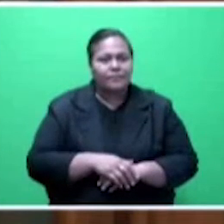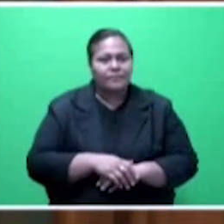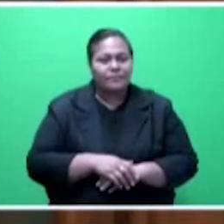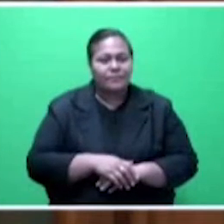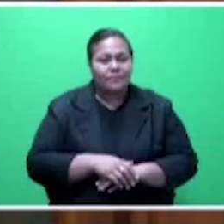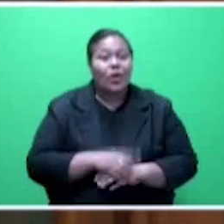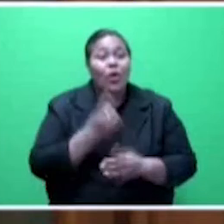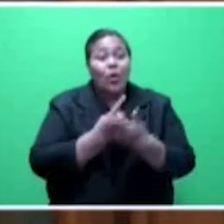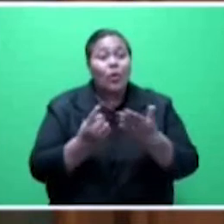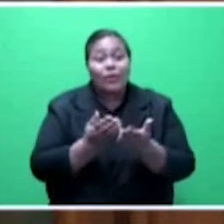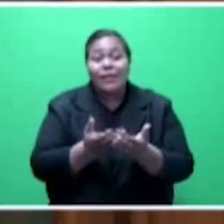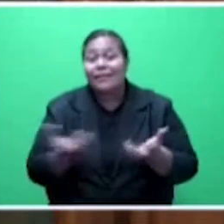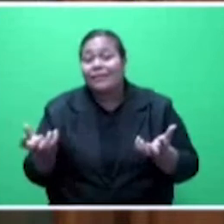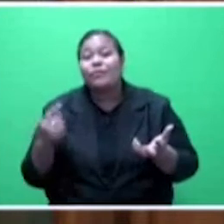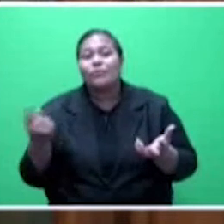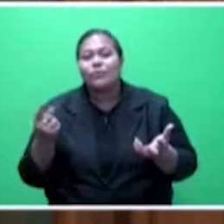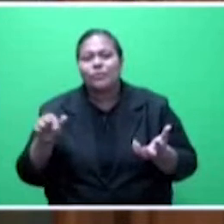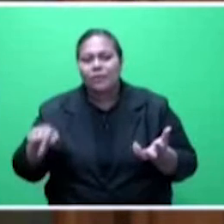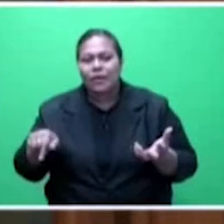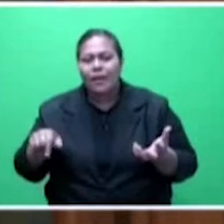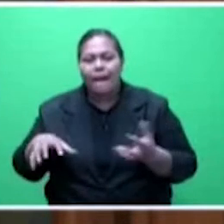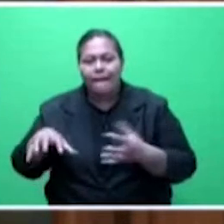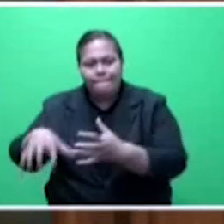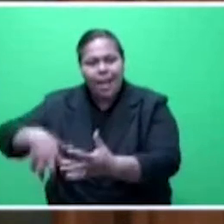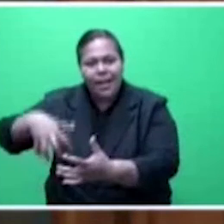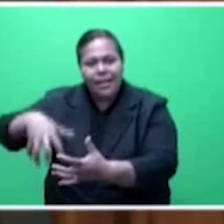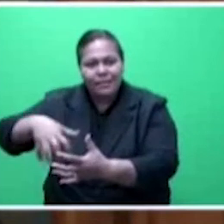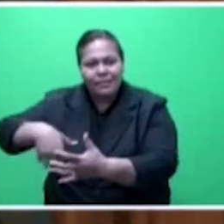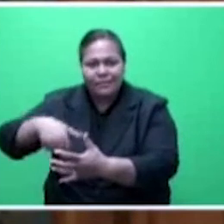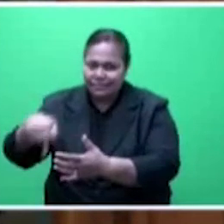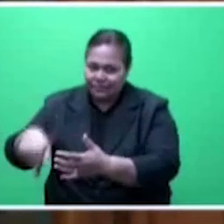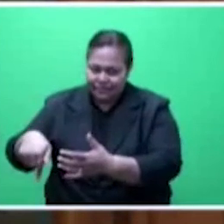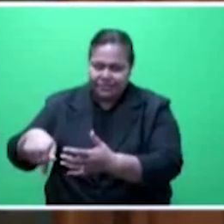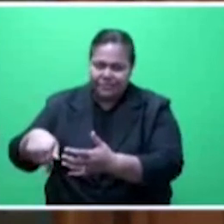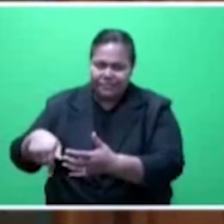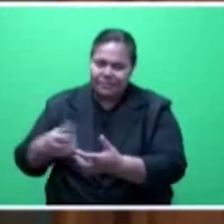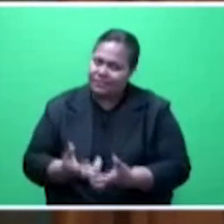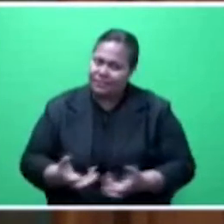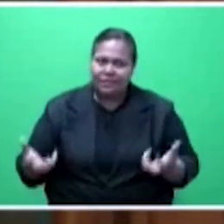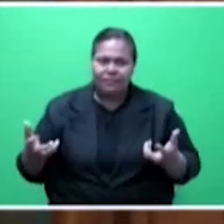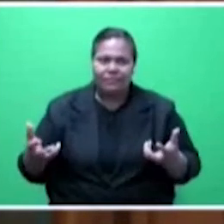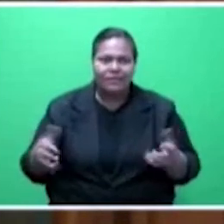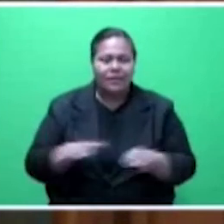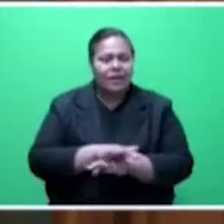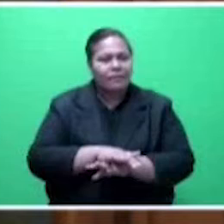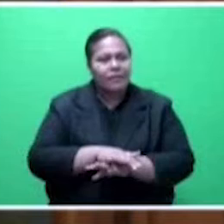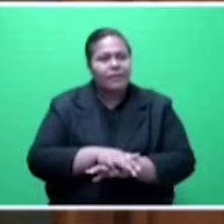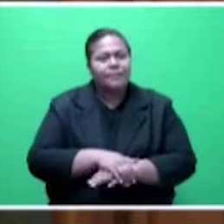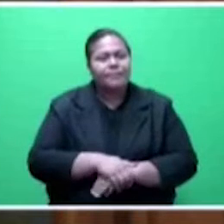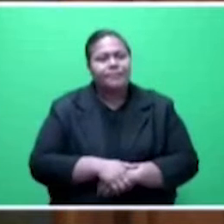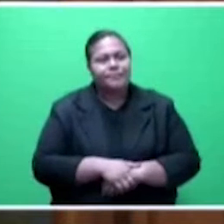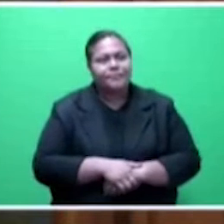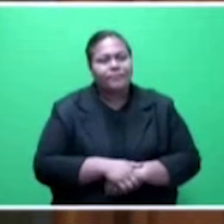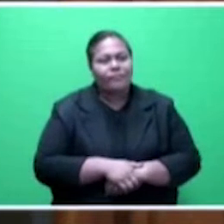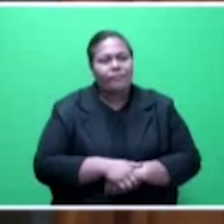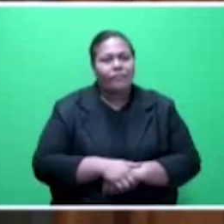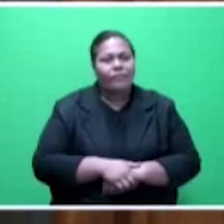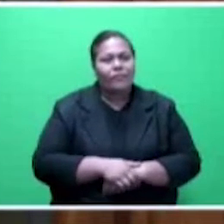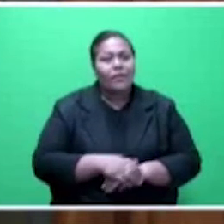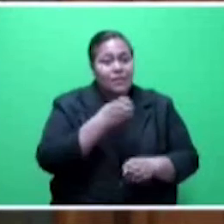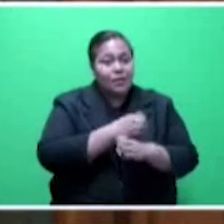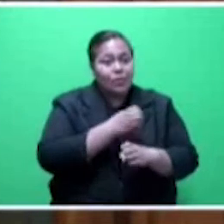in the mining legislation. Furthermore, Mr. Speaker, sir, the Employment Relations Act